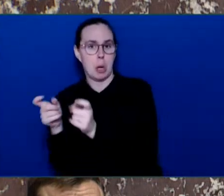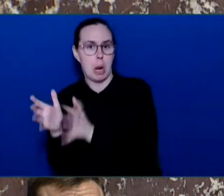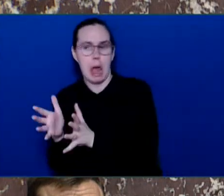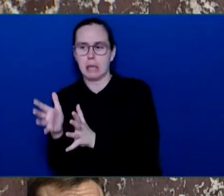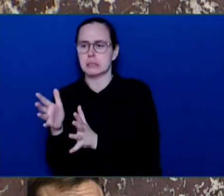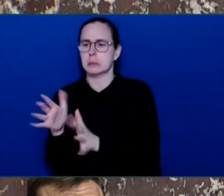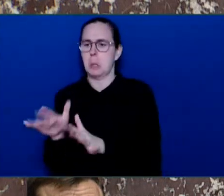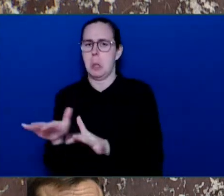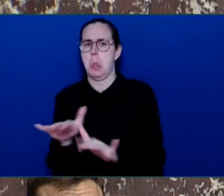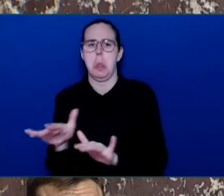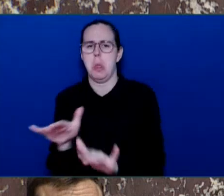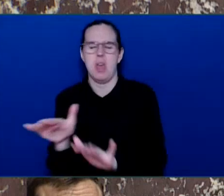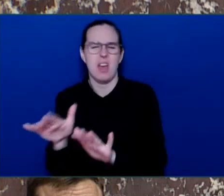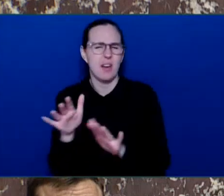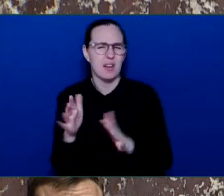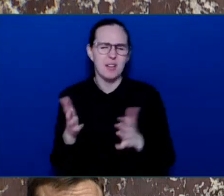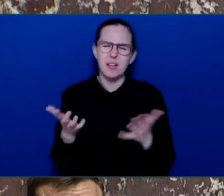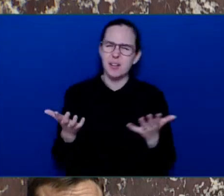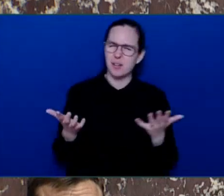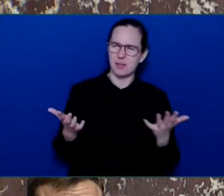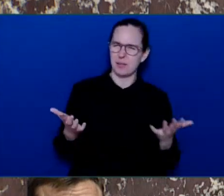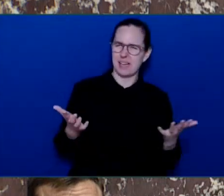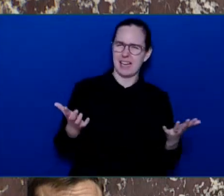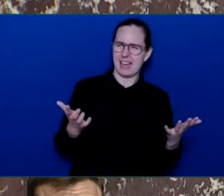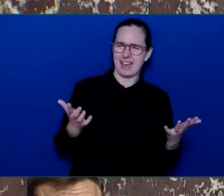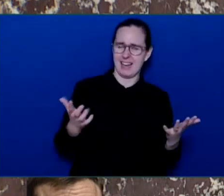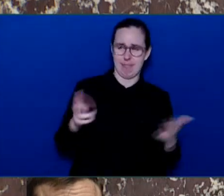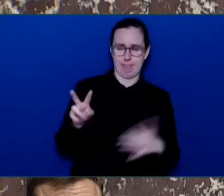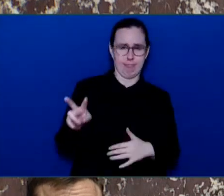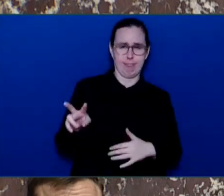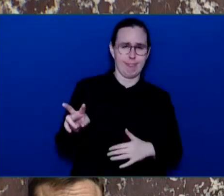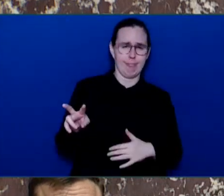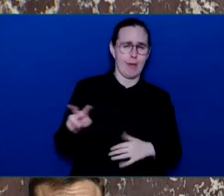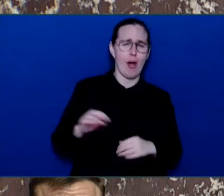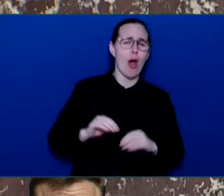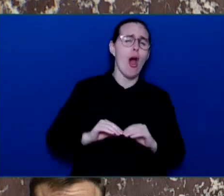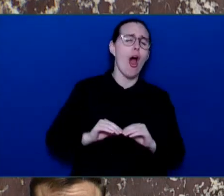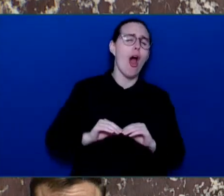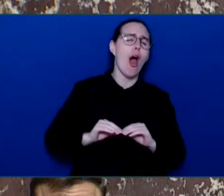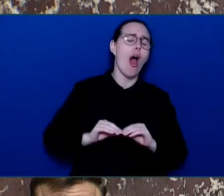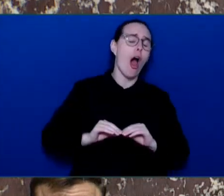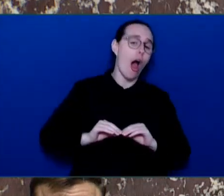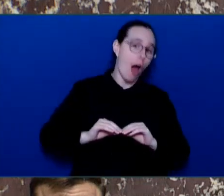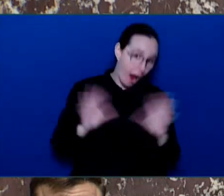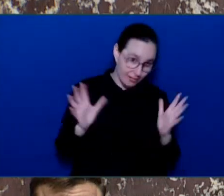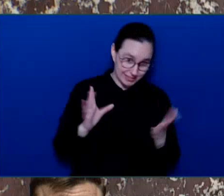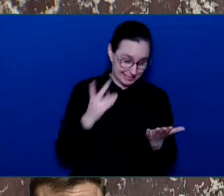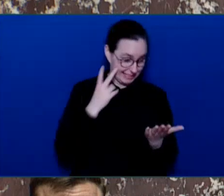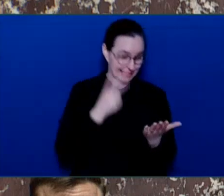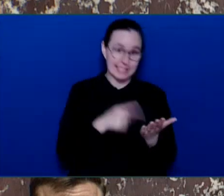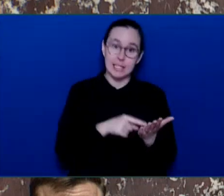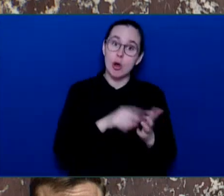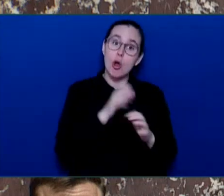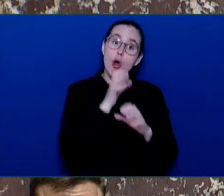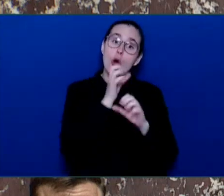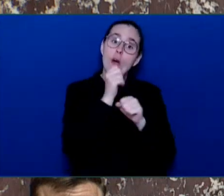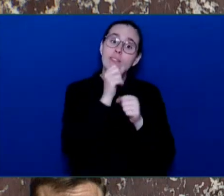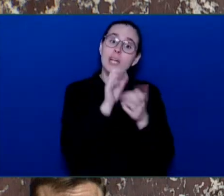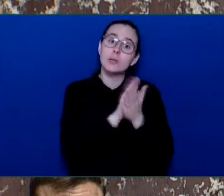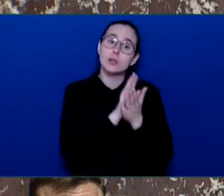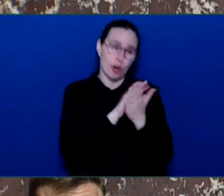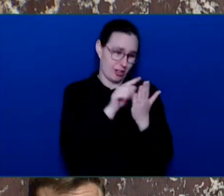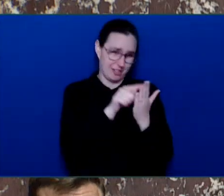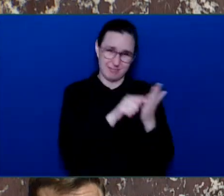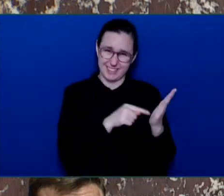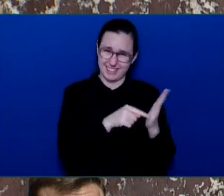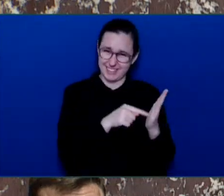confidential documents. Instead of results, we get a blame game. The minister's memo actually confesses, and I quote, I worry BC